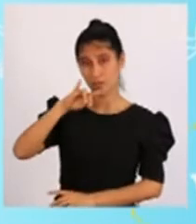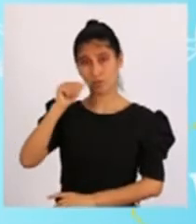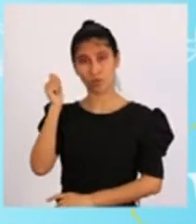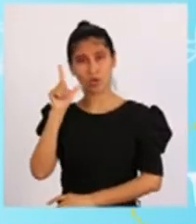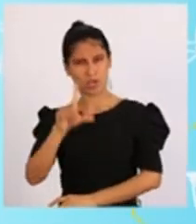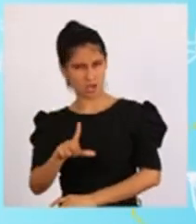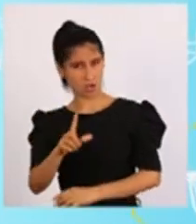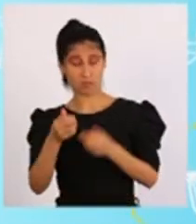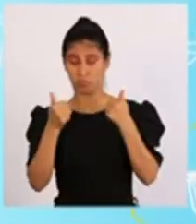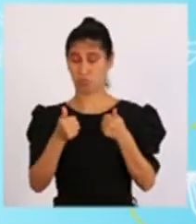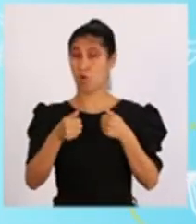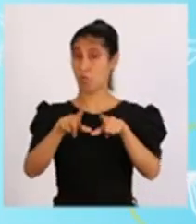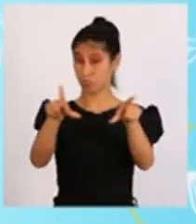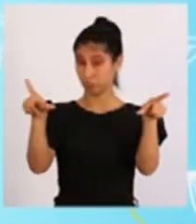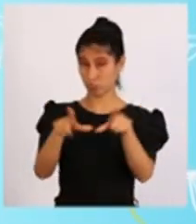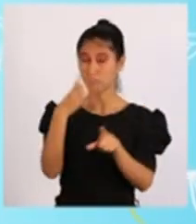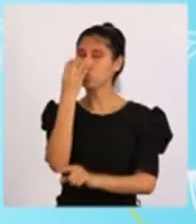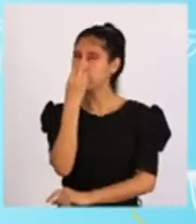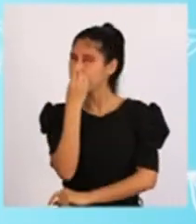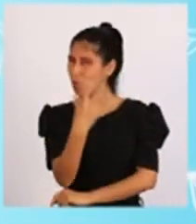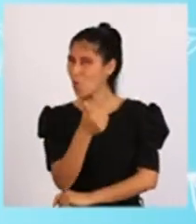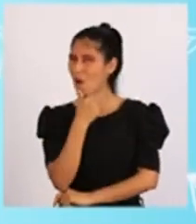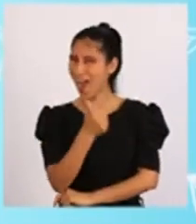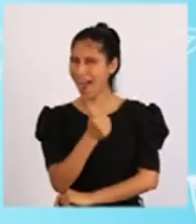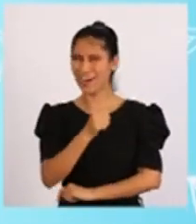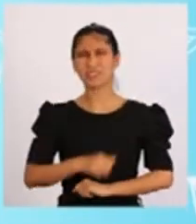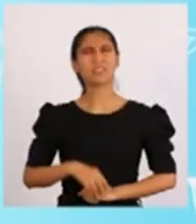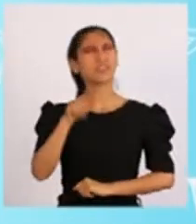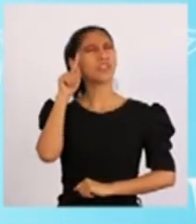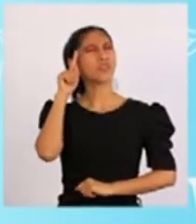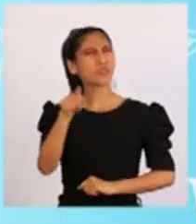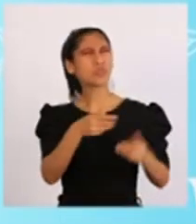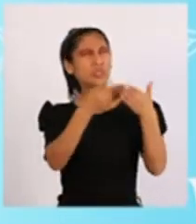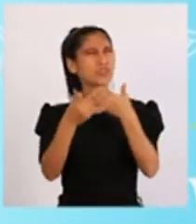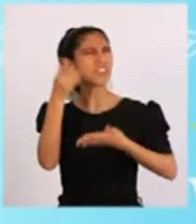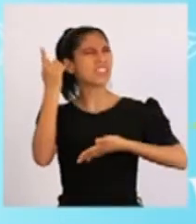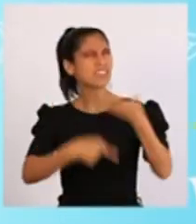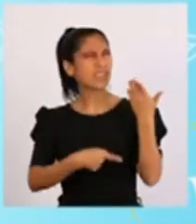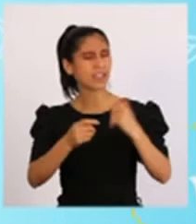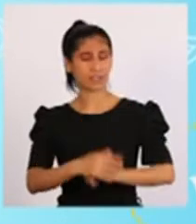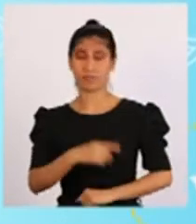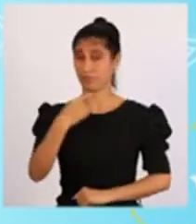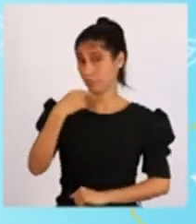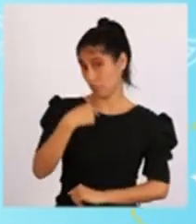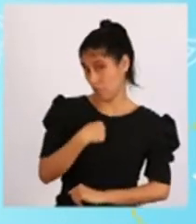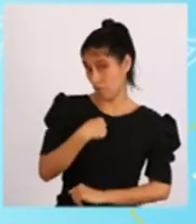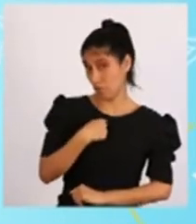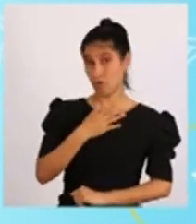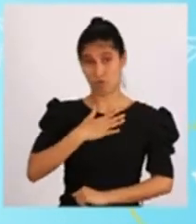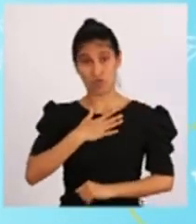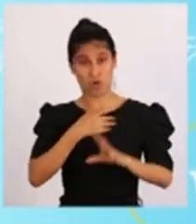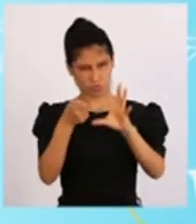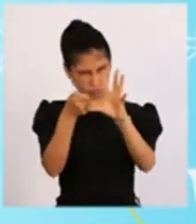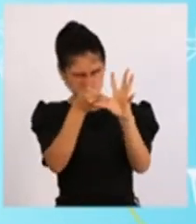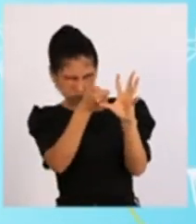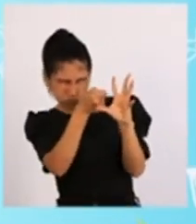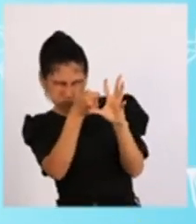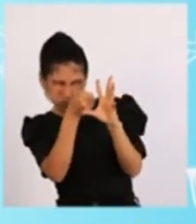Huaral is beautiful. What's your profession? Well, I'm a scientist.